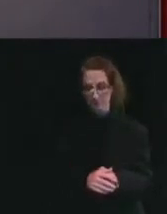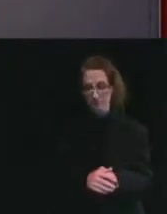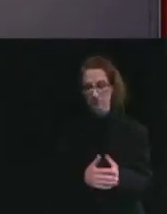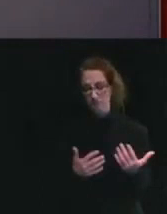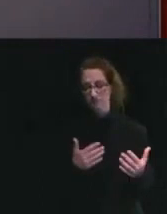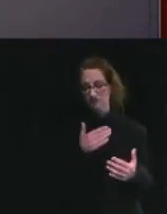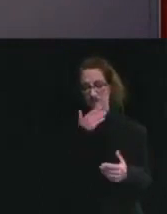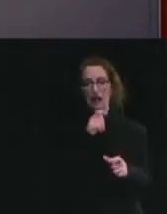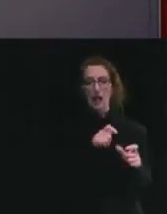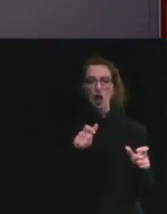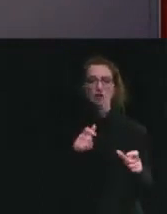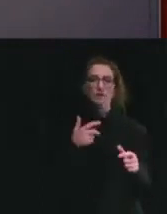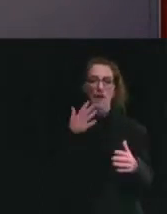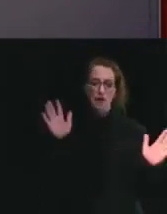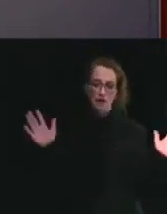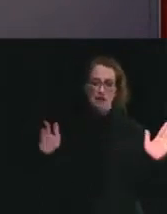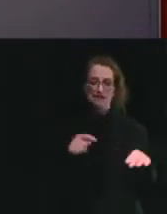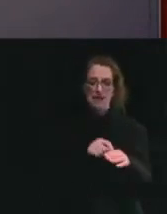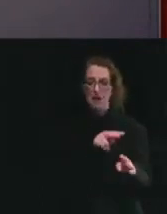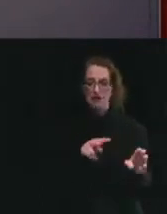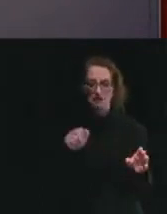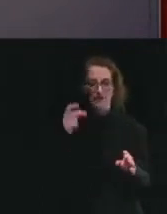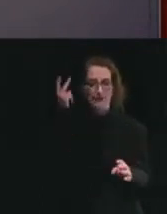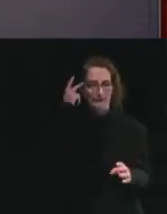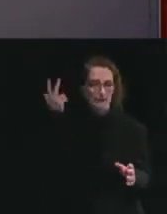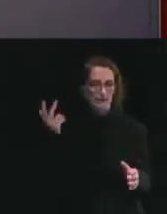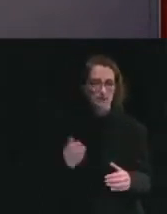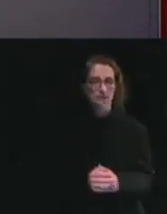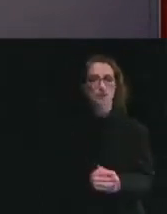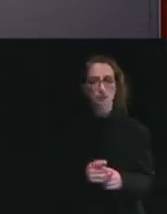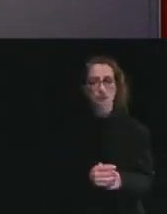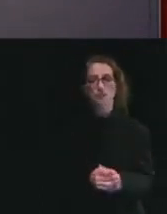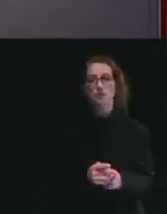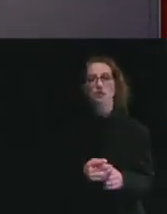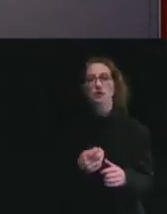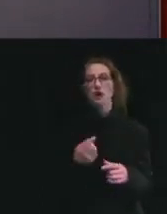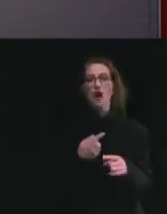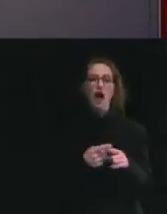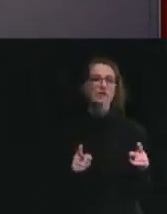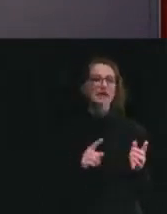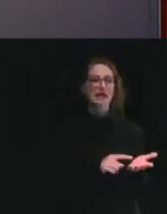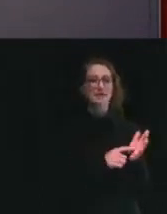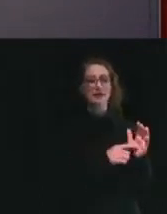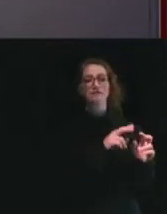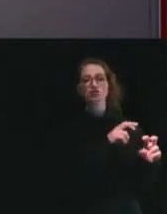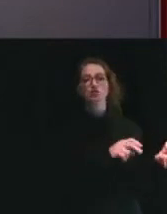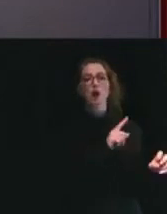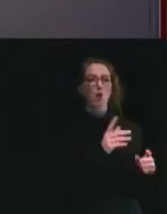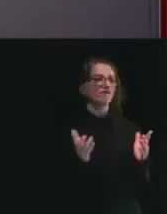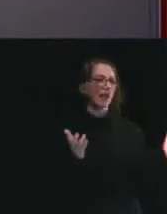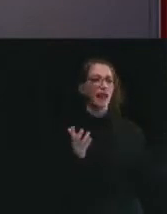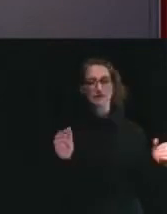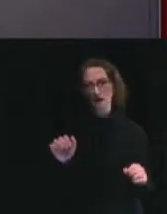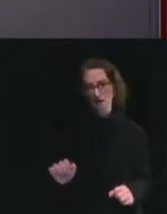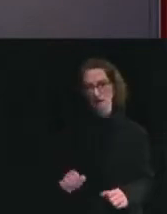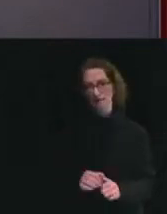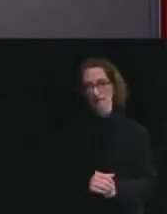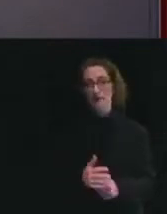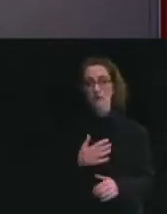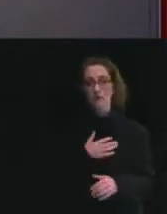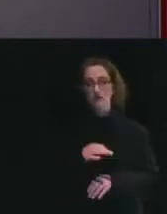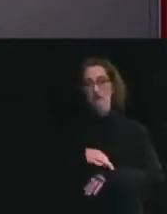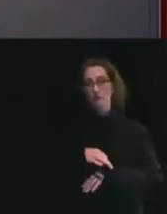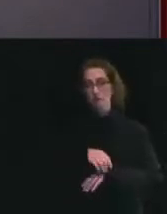which was just a pretty clear time period for people, as a contrast to other representative studies, in our